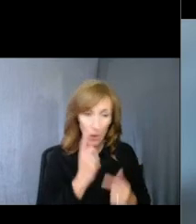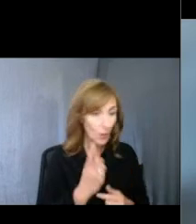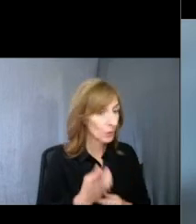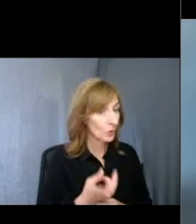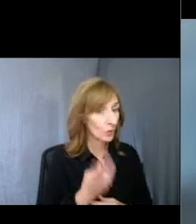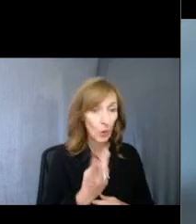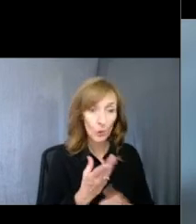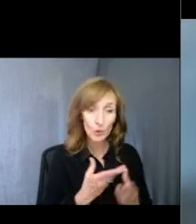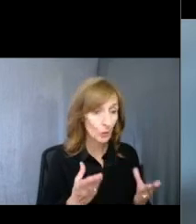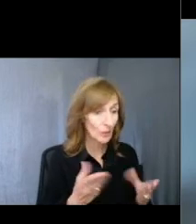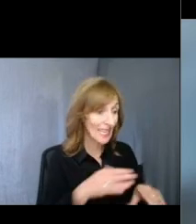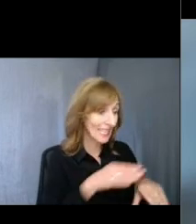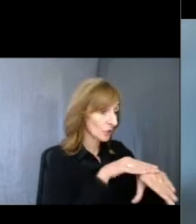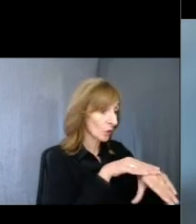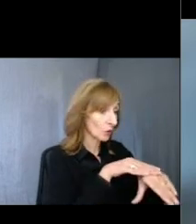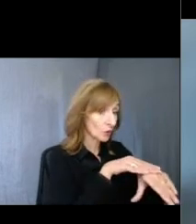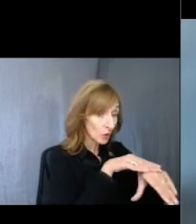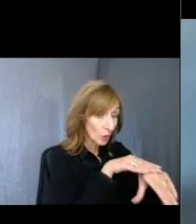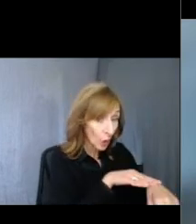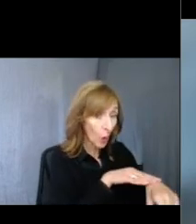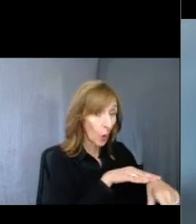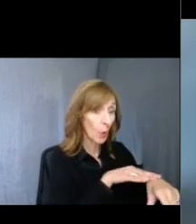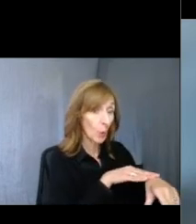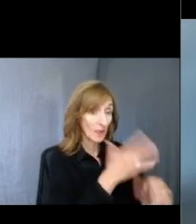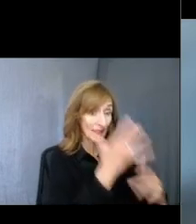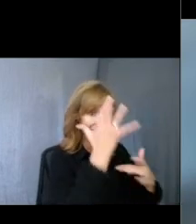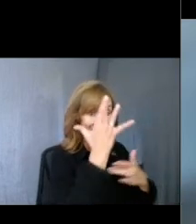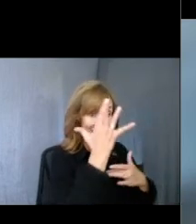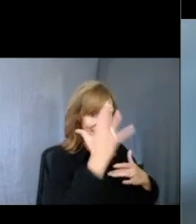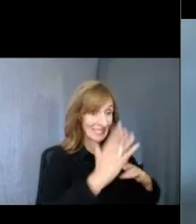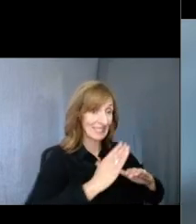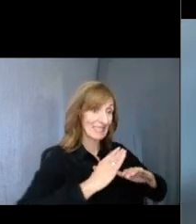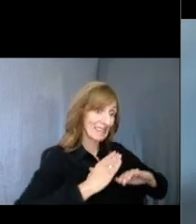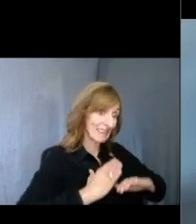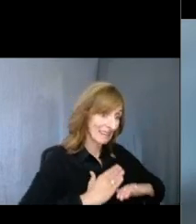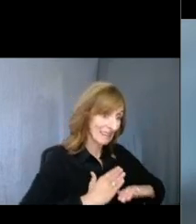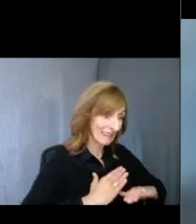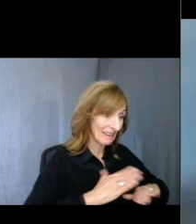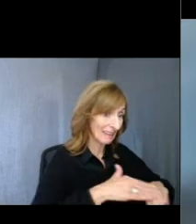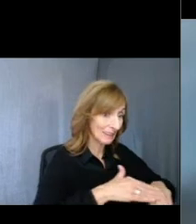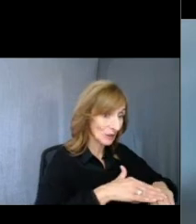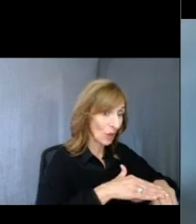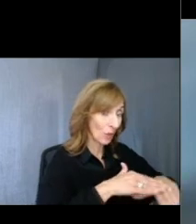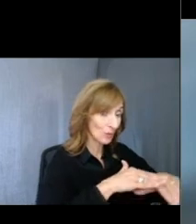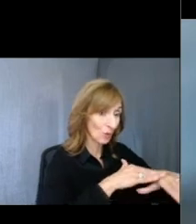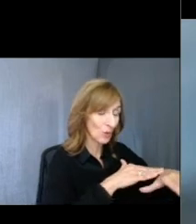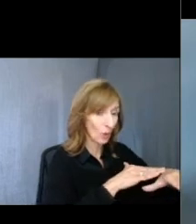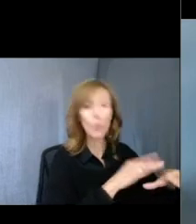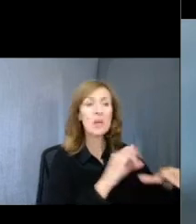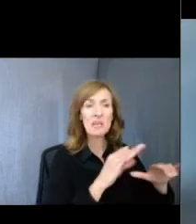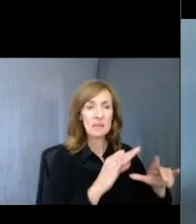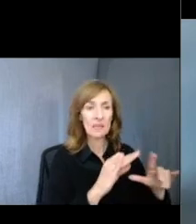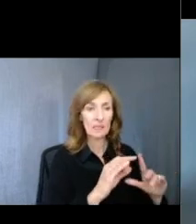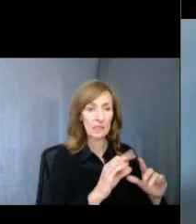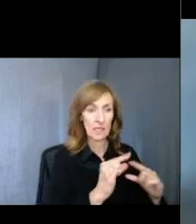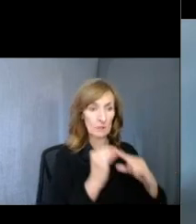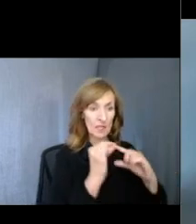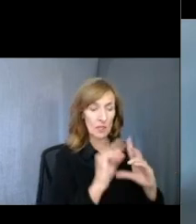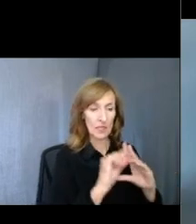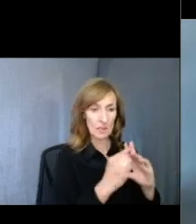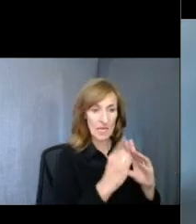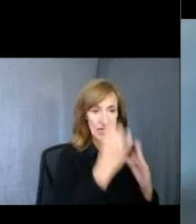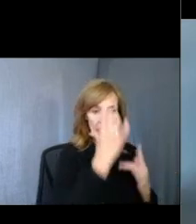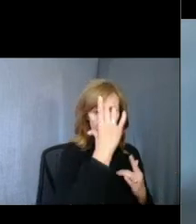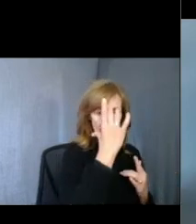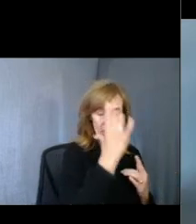slowing progression, which is really important maybe in the early stages, right? You want to slow progression, versus when a cat gets to stage